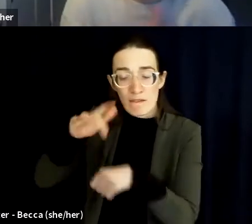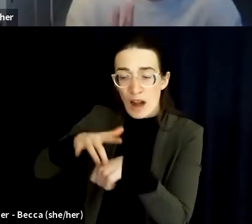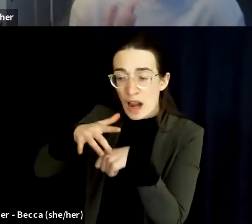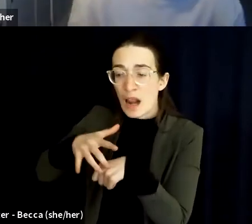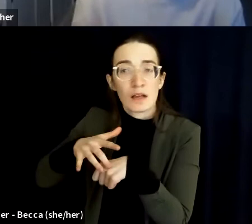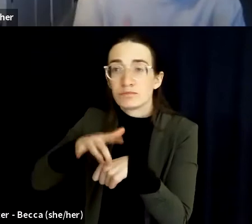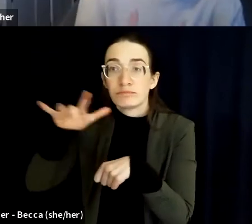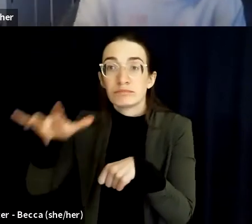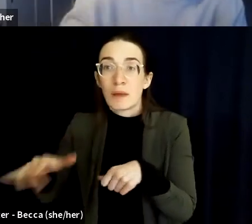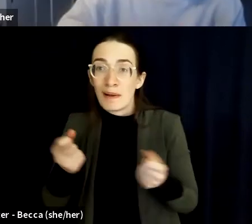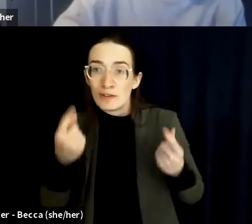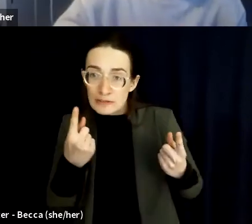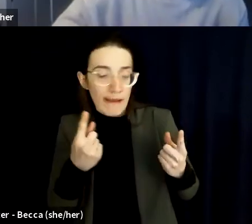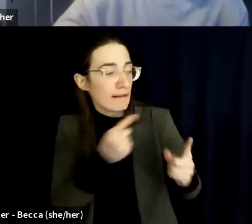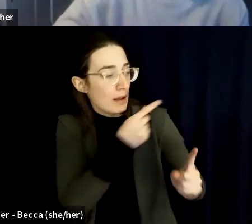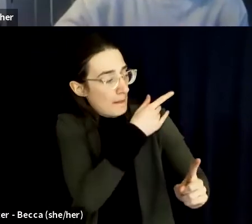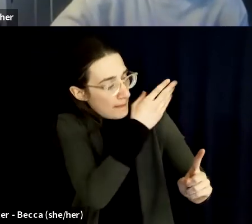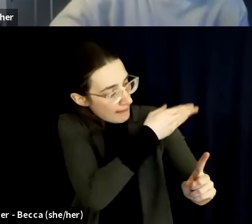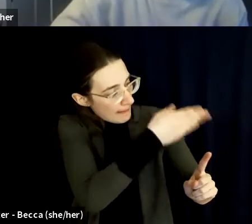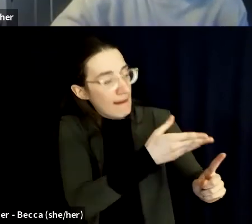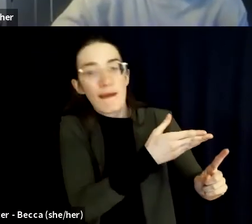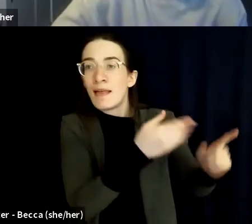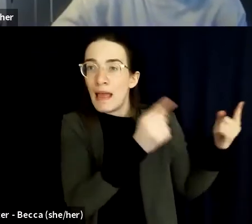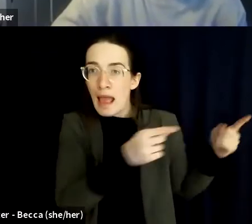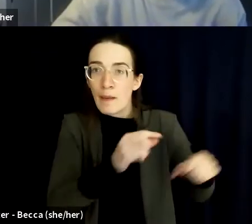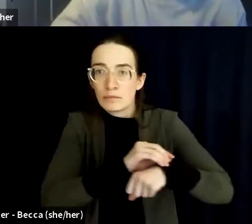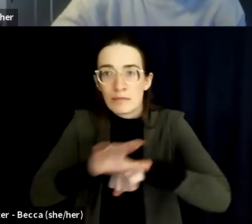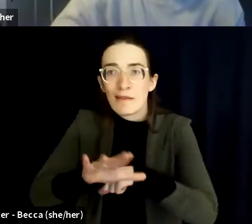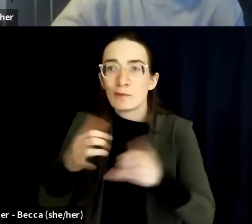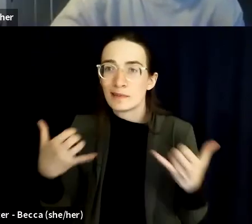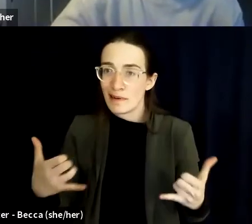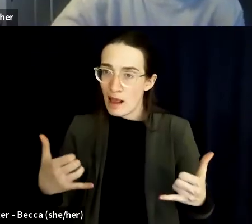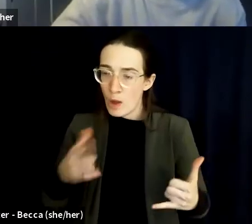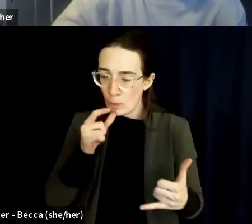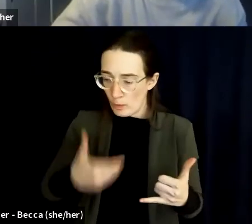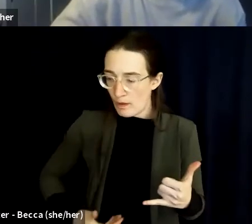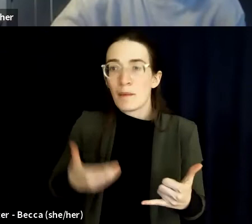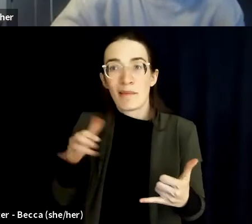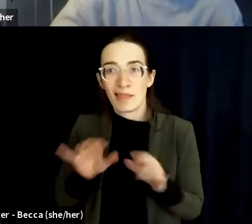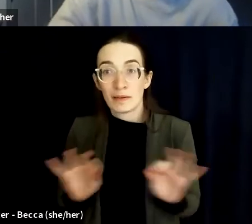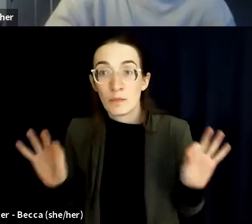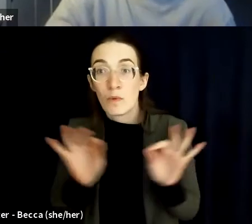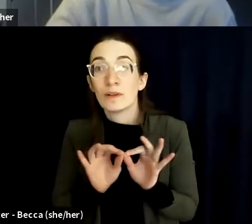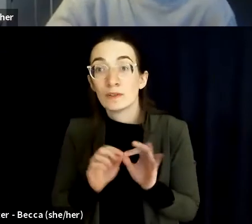past informs your current self. And so, for a lot of victim survivors, their experiences can be